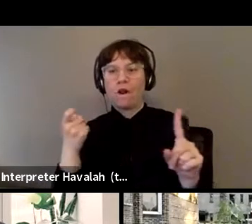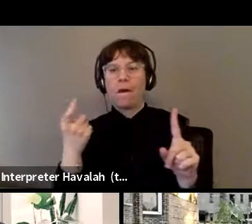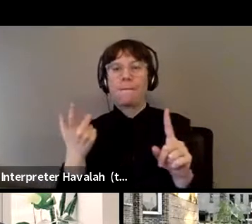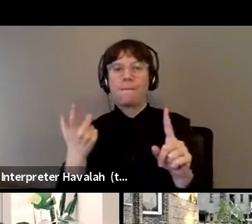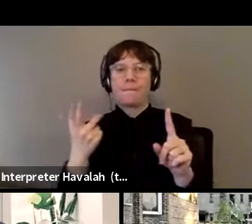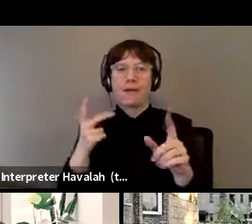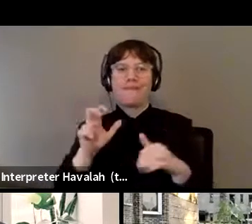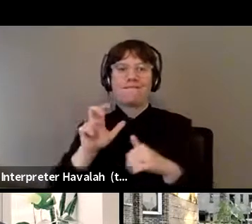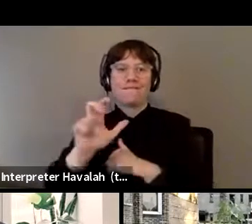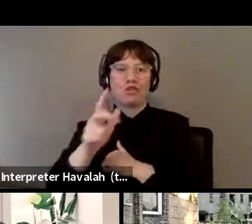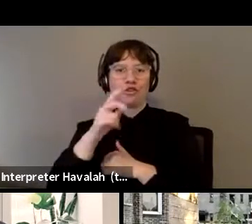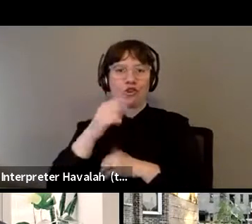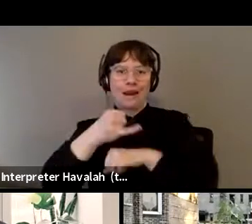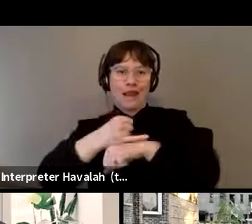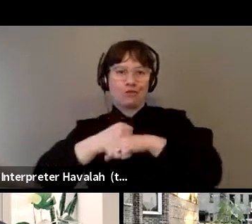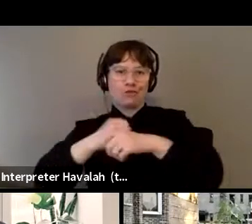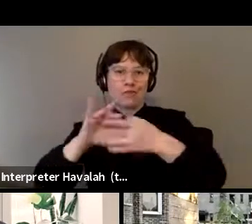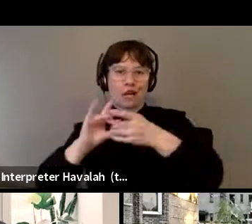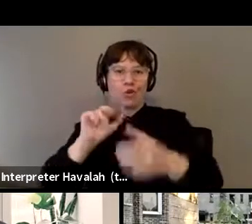in your business and Austin?